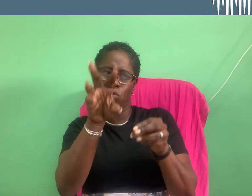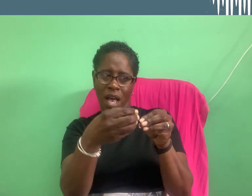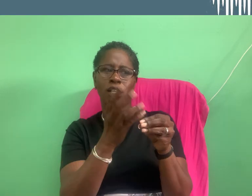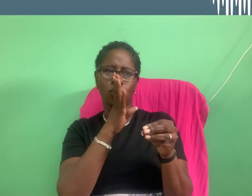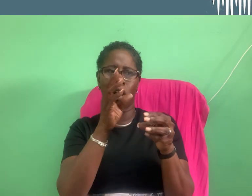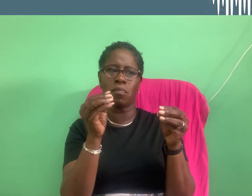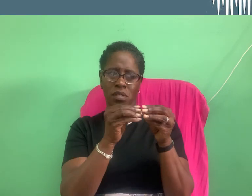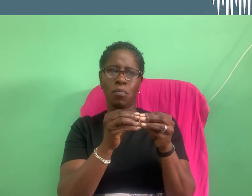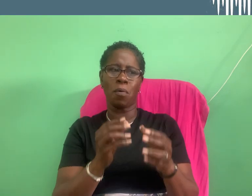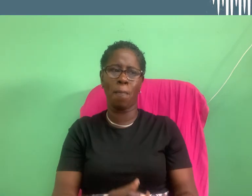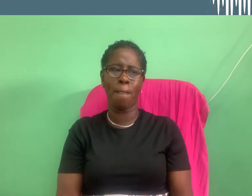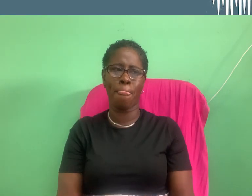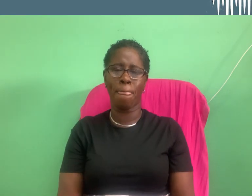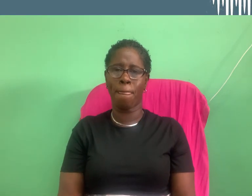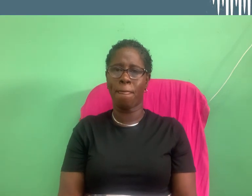that.